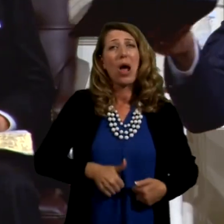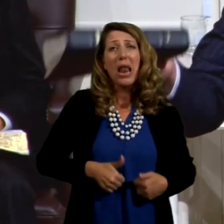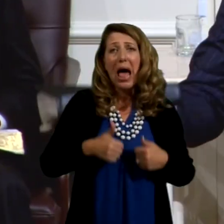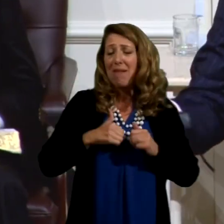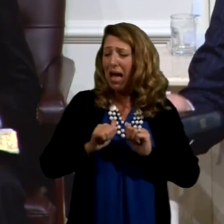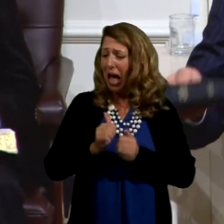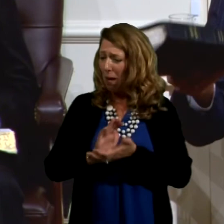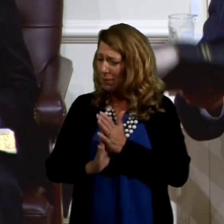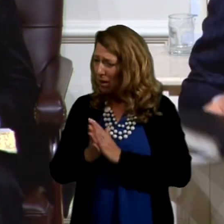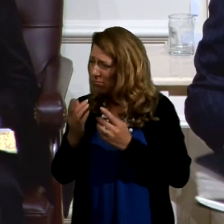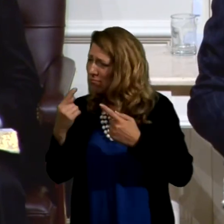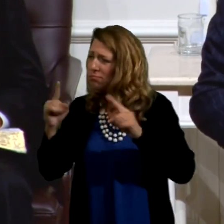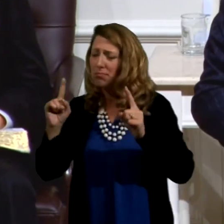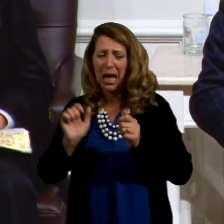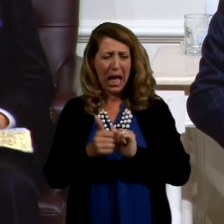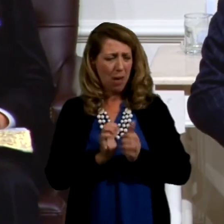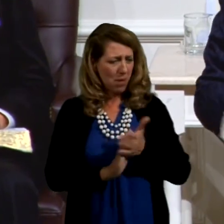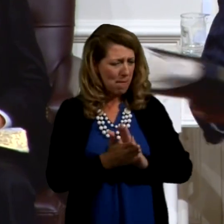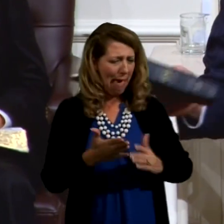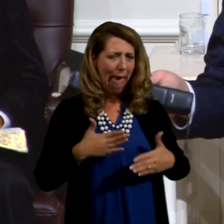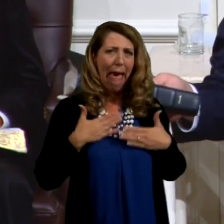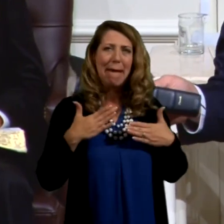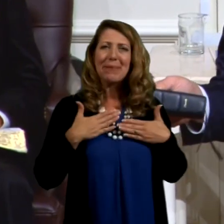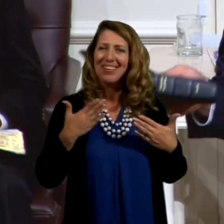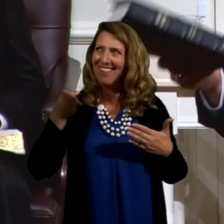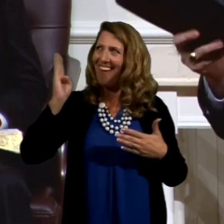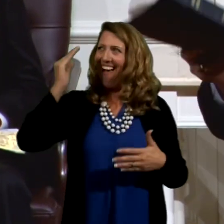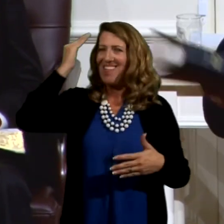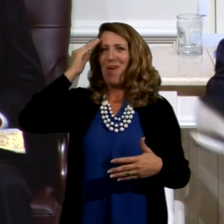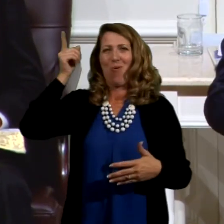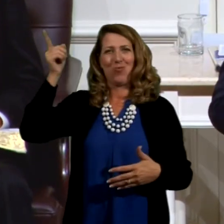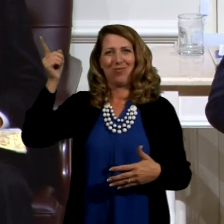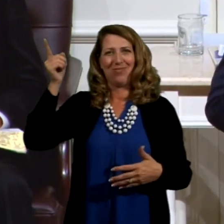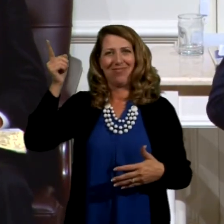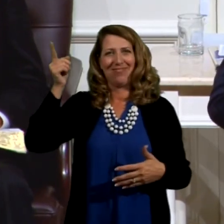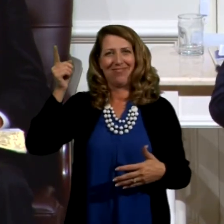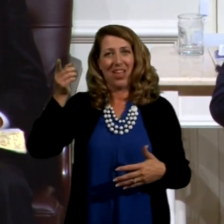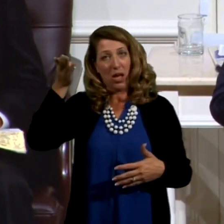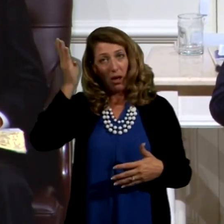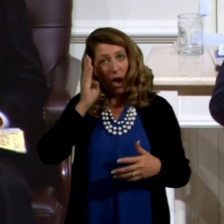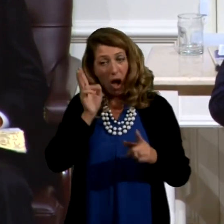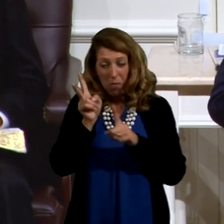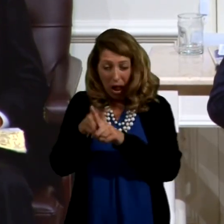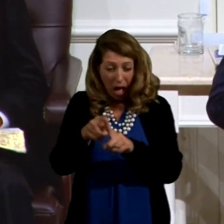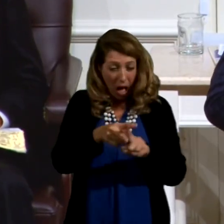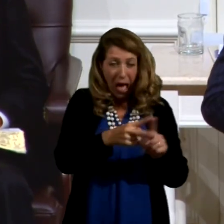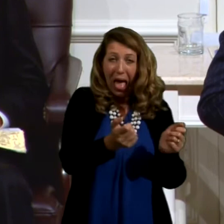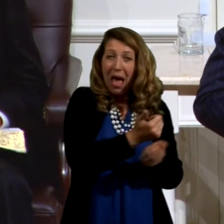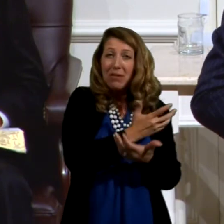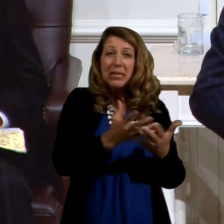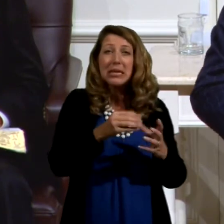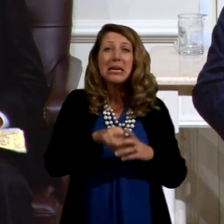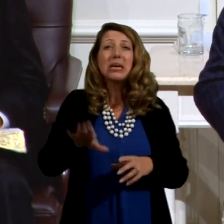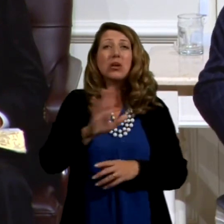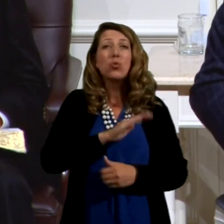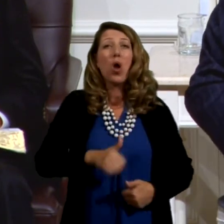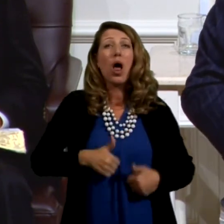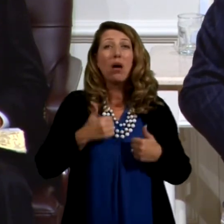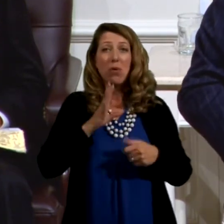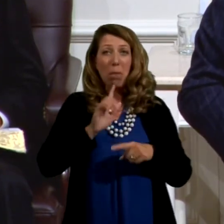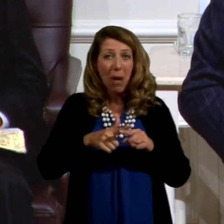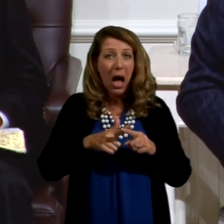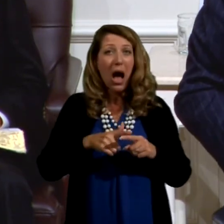happiness and success, and there's just nothing, that God does not speak to you about. He speaks about